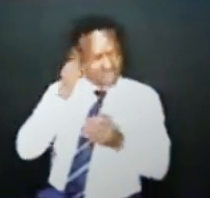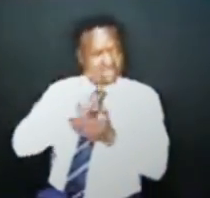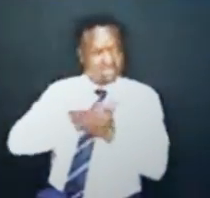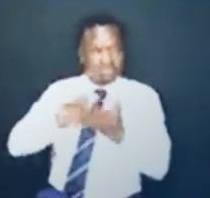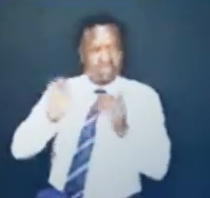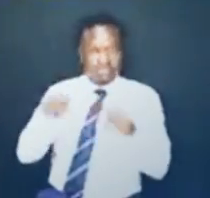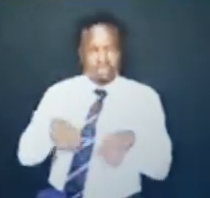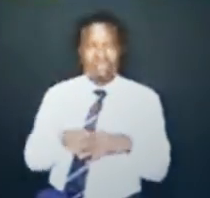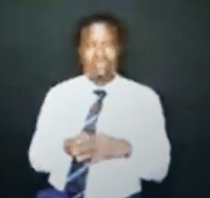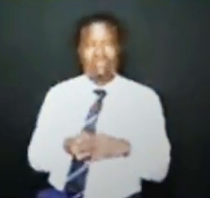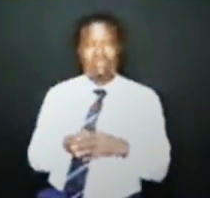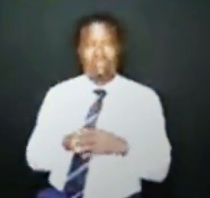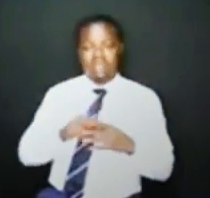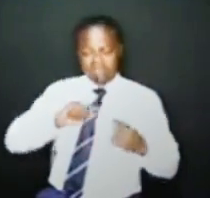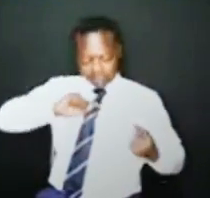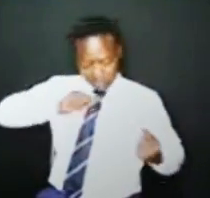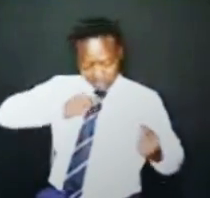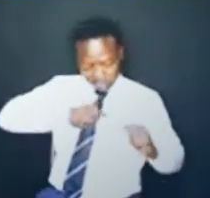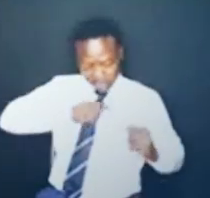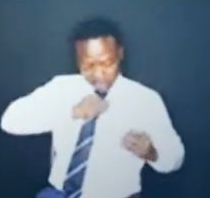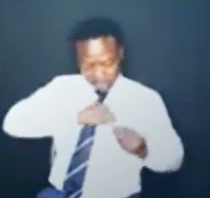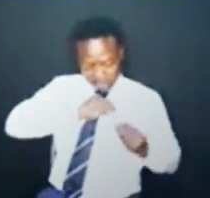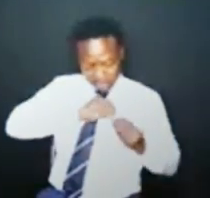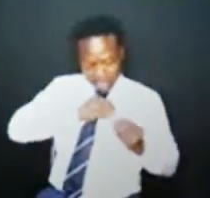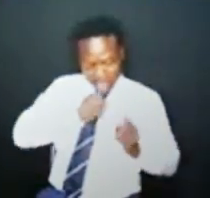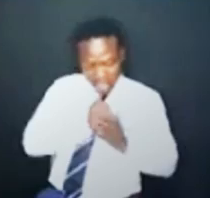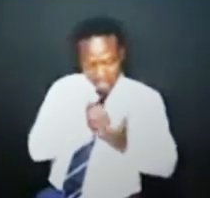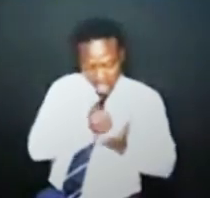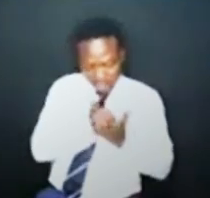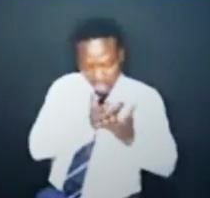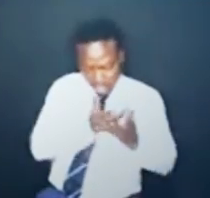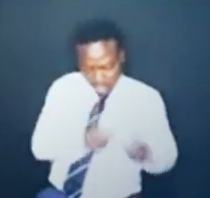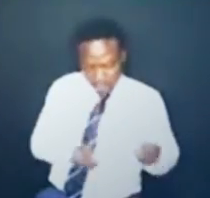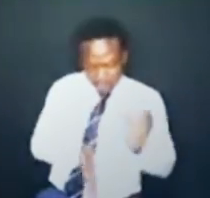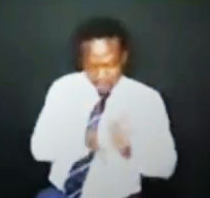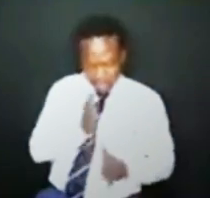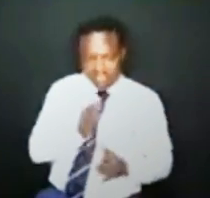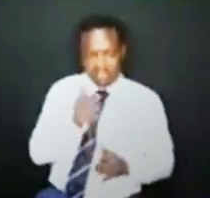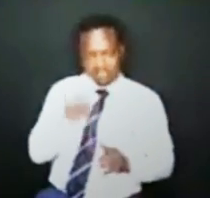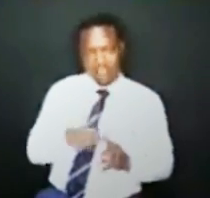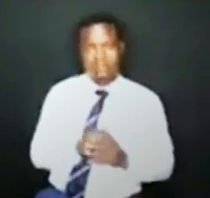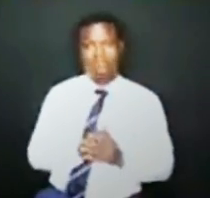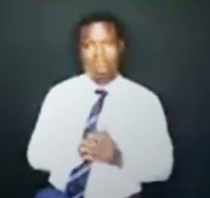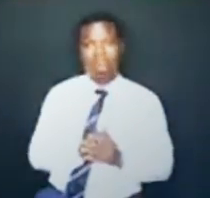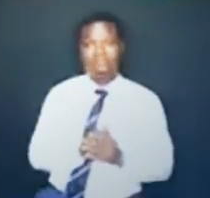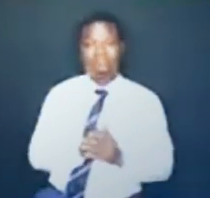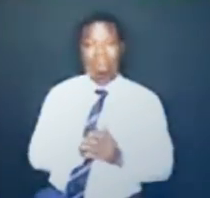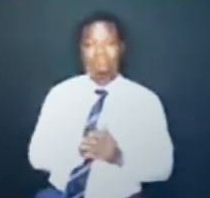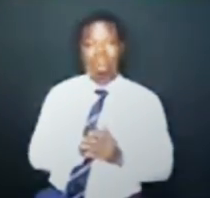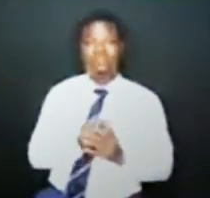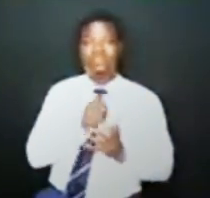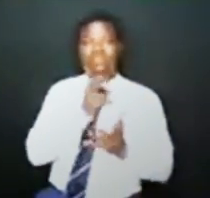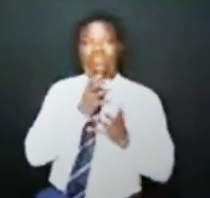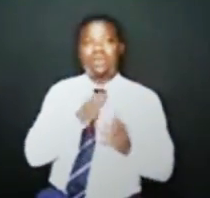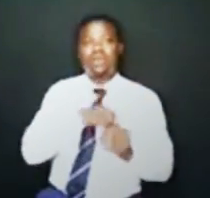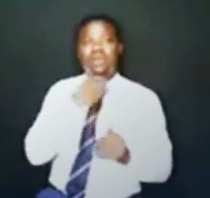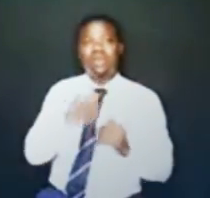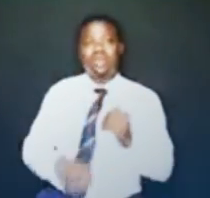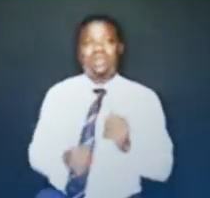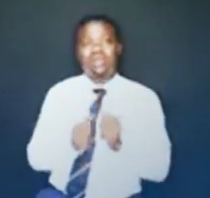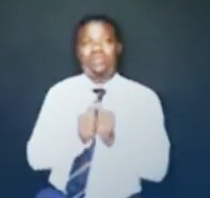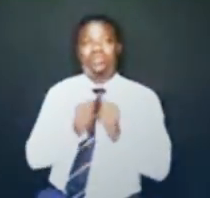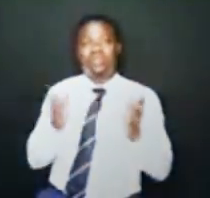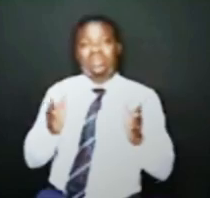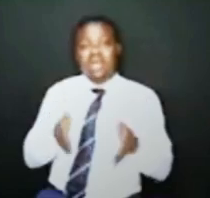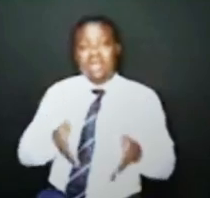outlined. Dealing with bitterness proper. But I wouldn't want to end this broadcast without giving